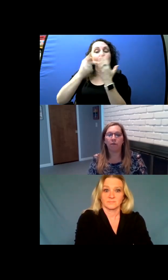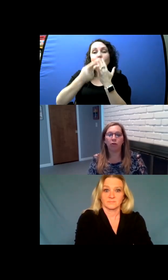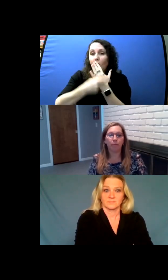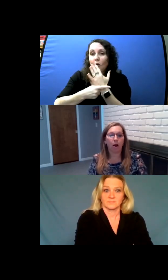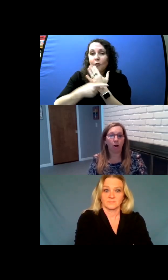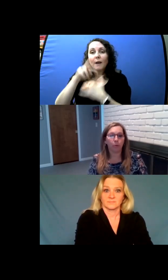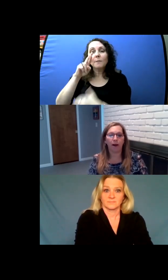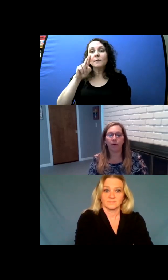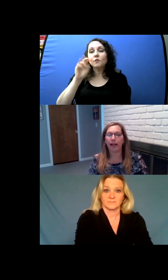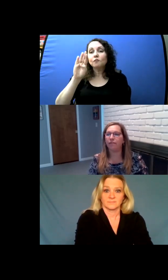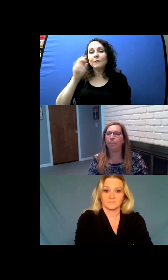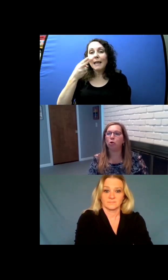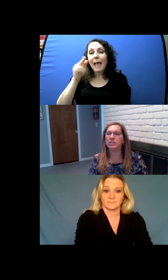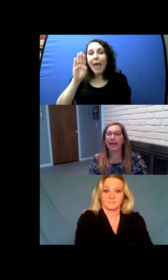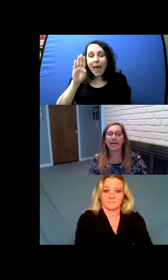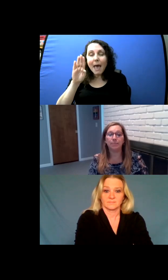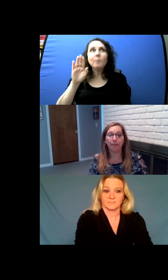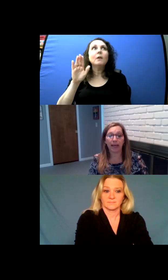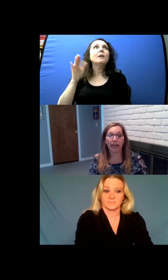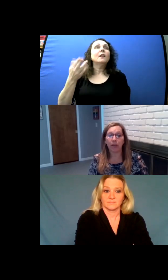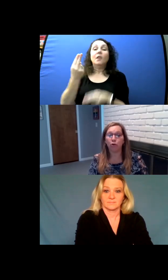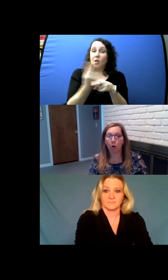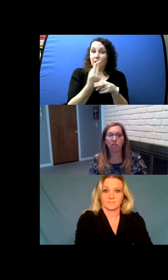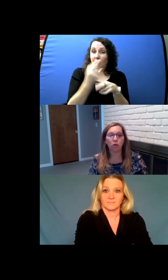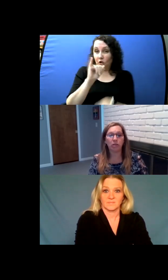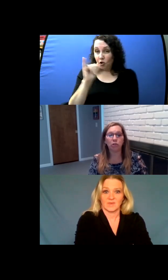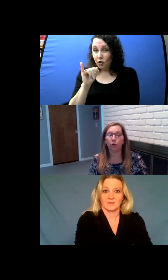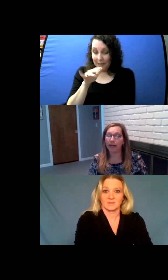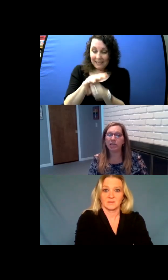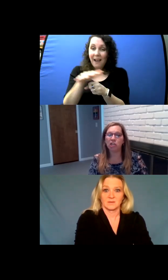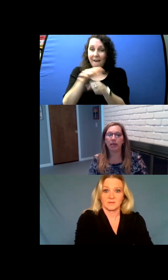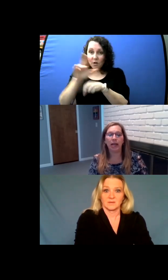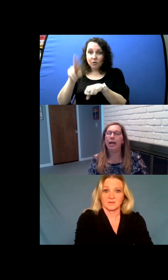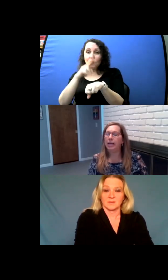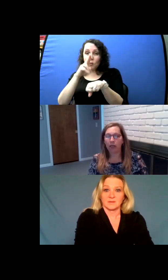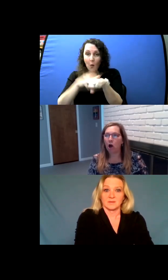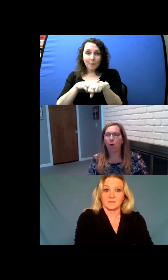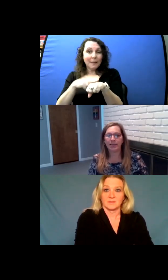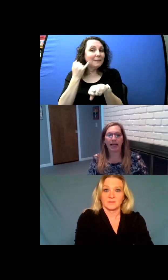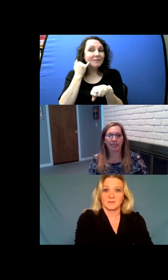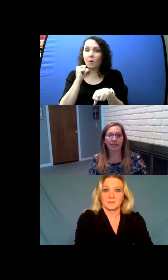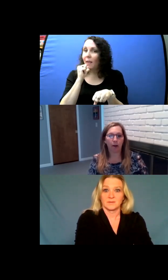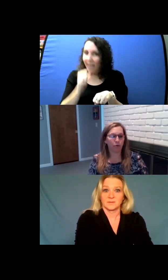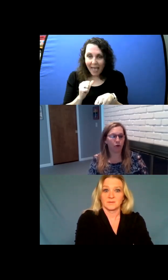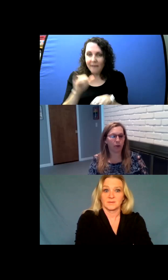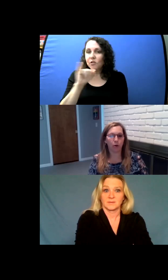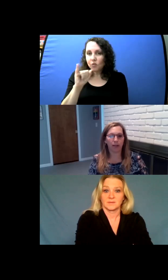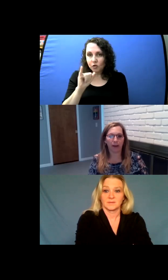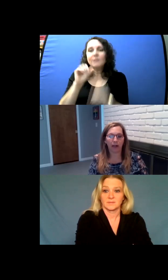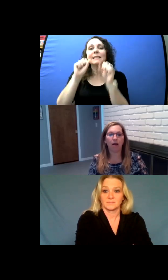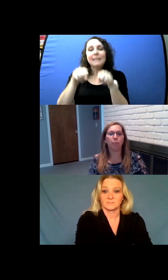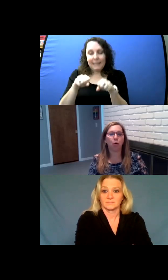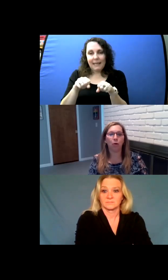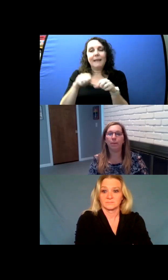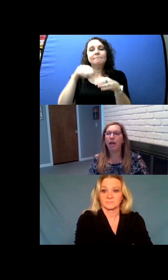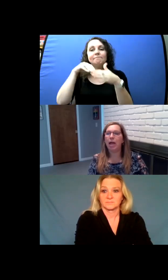usually covers all or part. And if a person has Medicaid or no insurance or they're indigent, you can always access help through the community